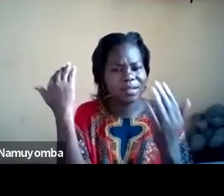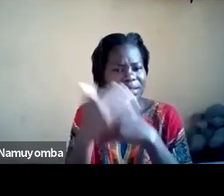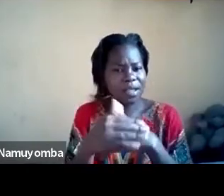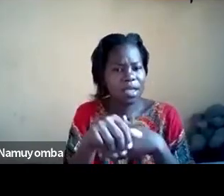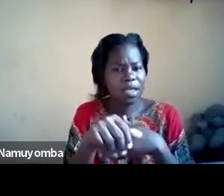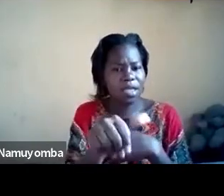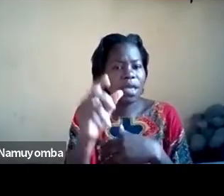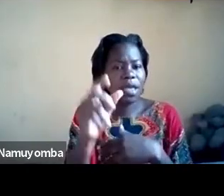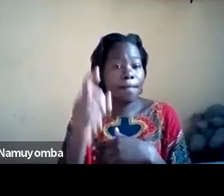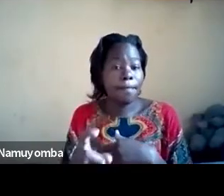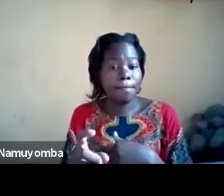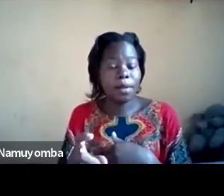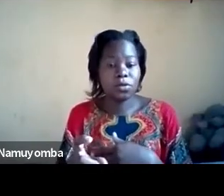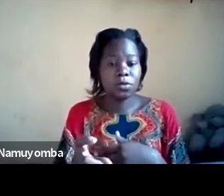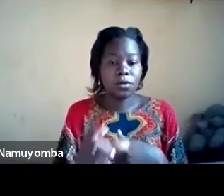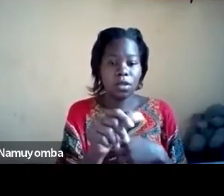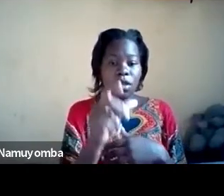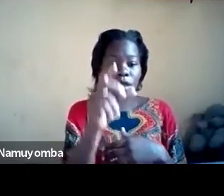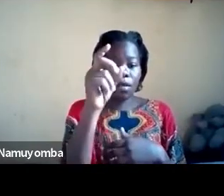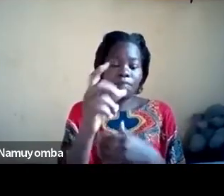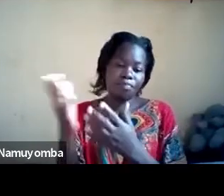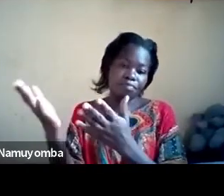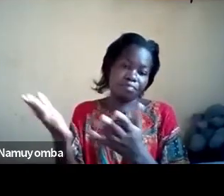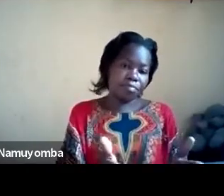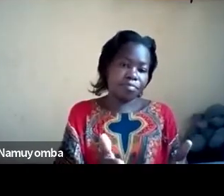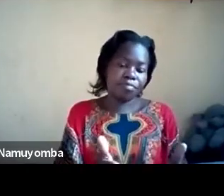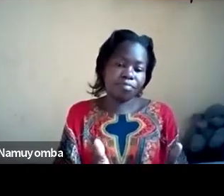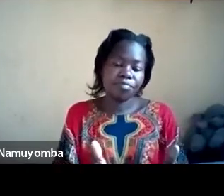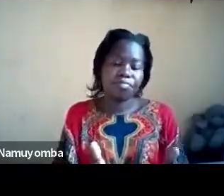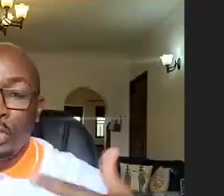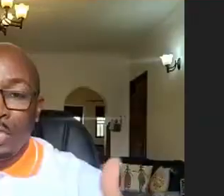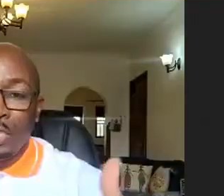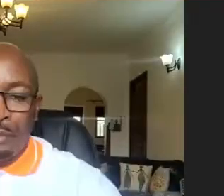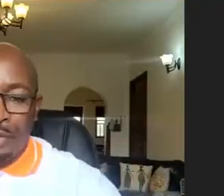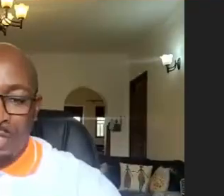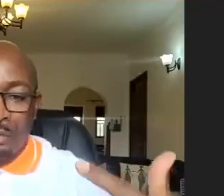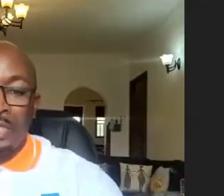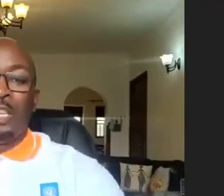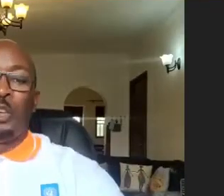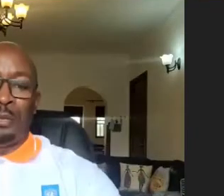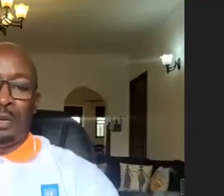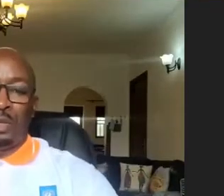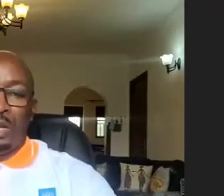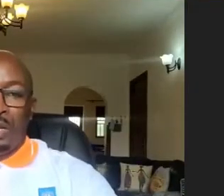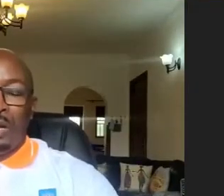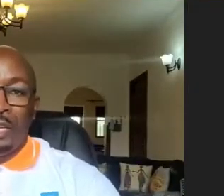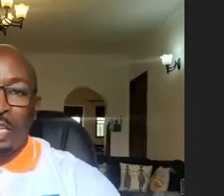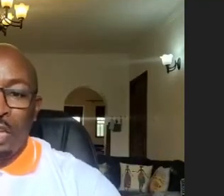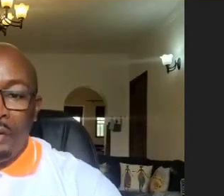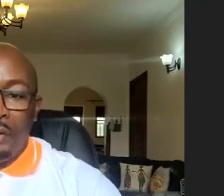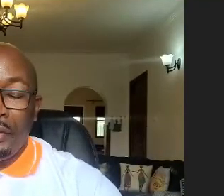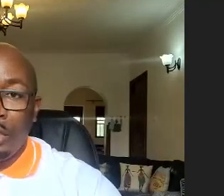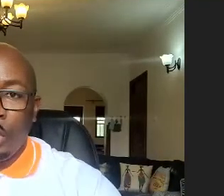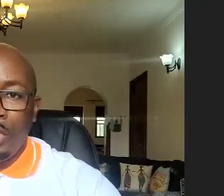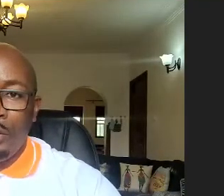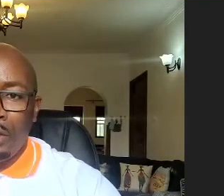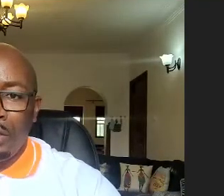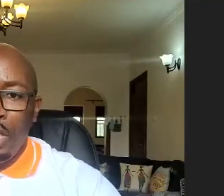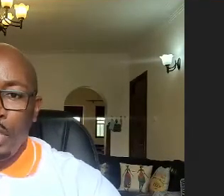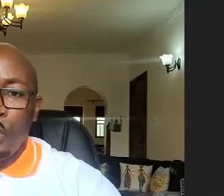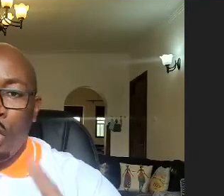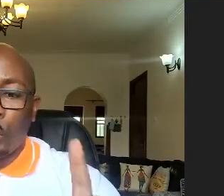was invited to log on to this database that I've been telling you about. But in case you haven't had your